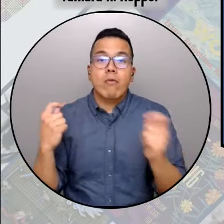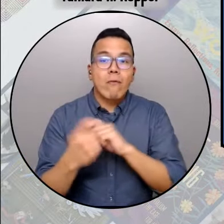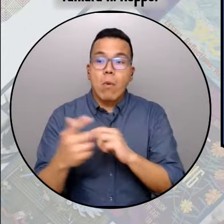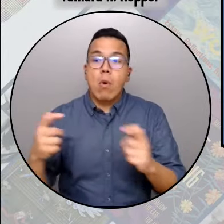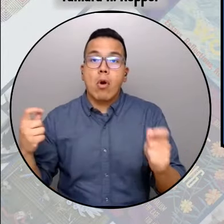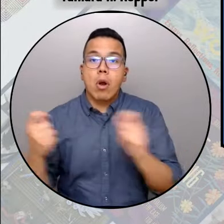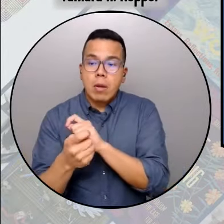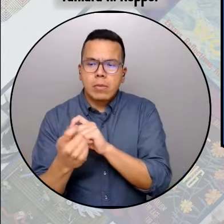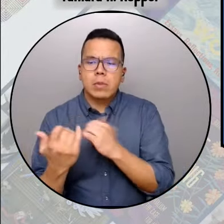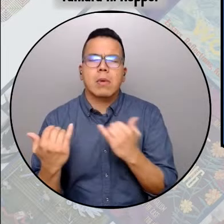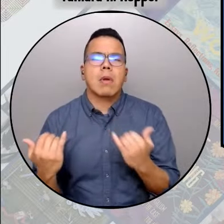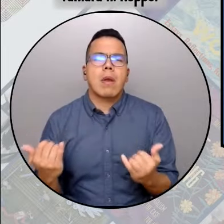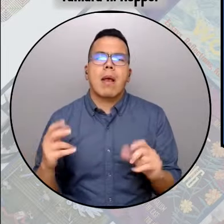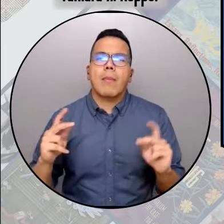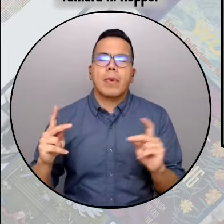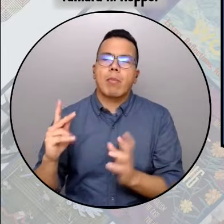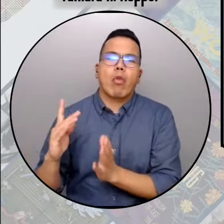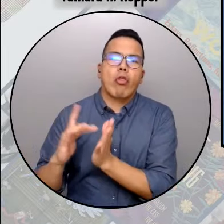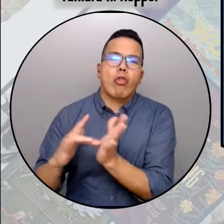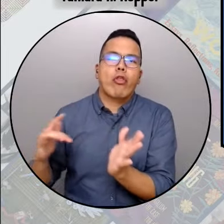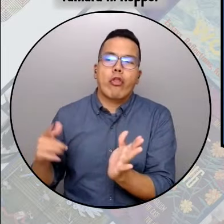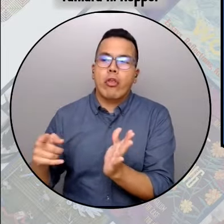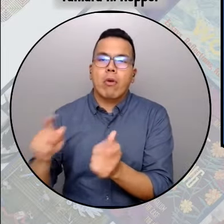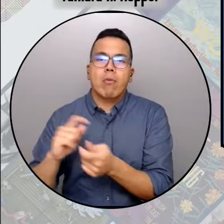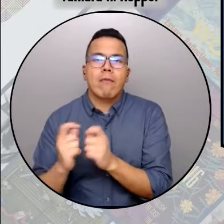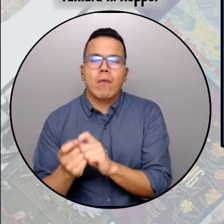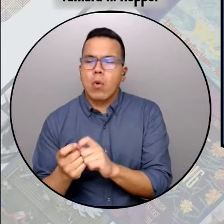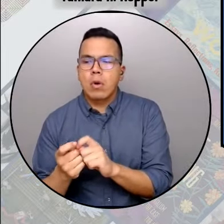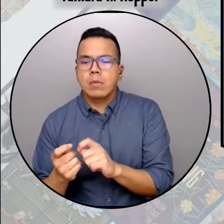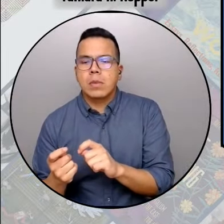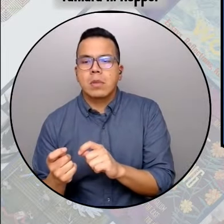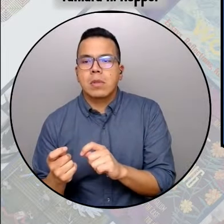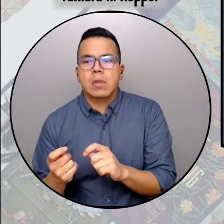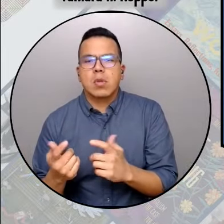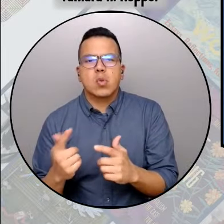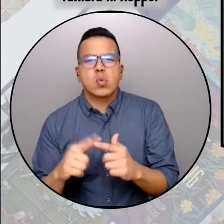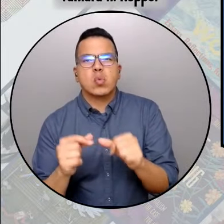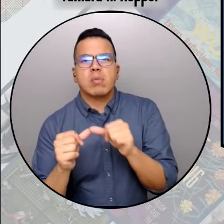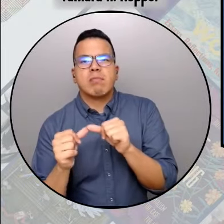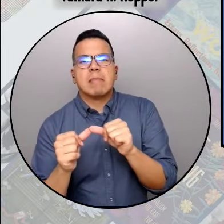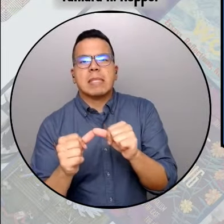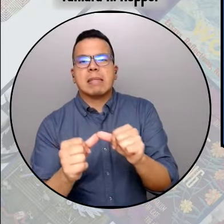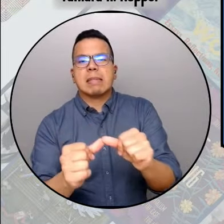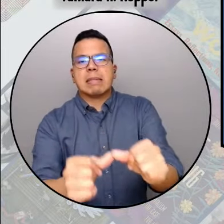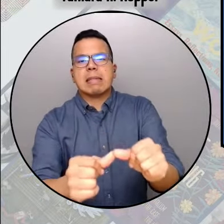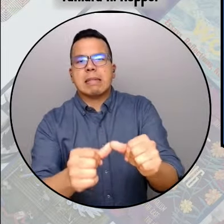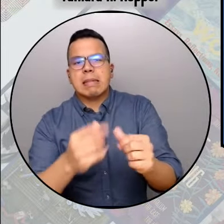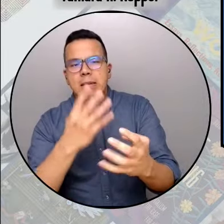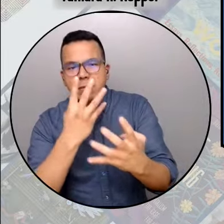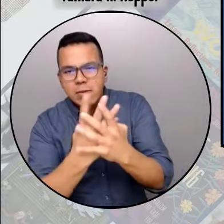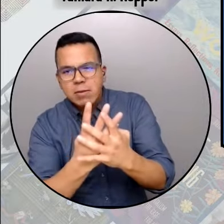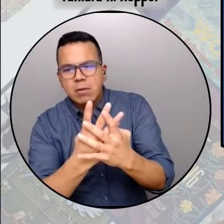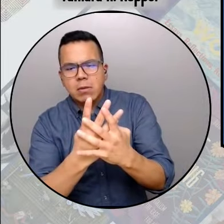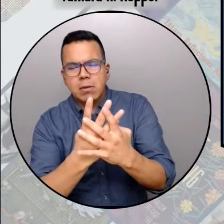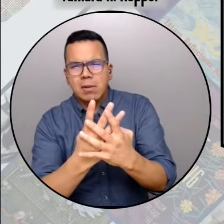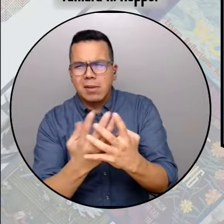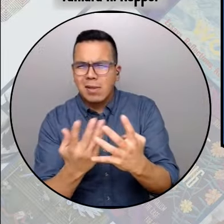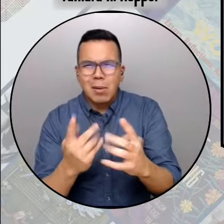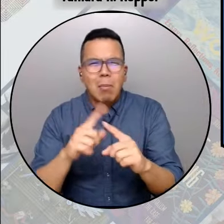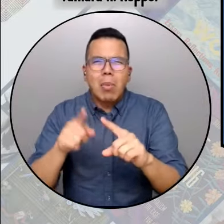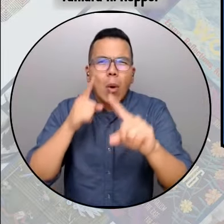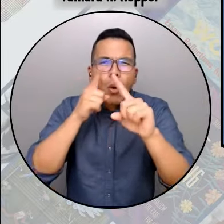used to maintain immigration enforcement and carcerality instead of dismantling it,